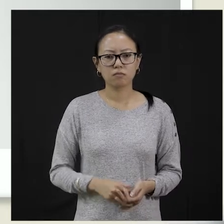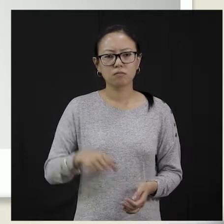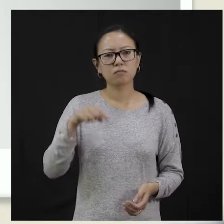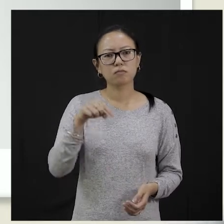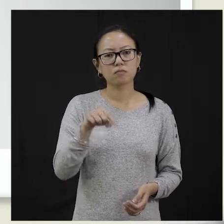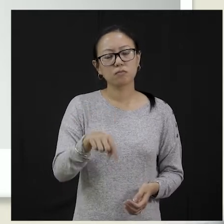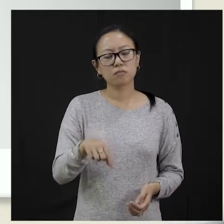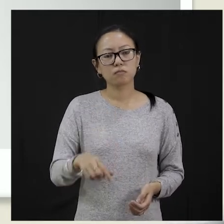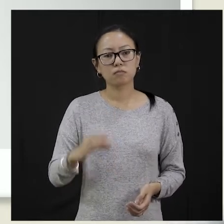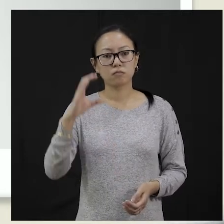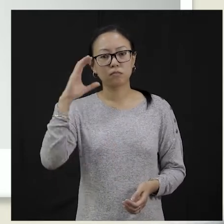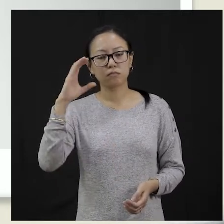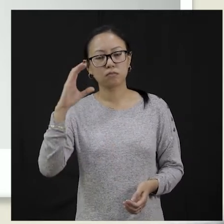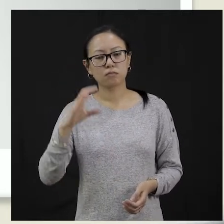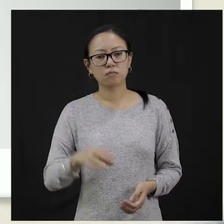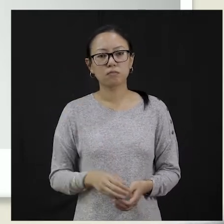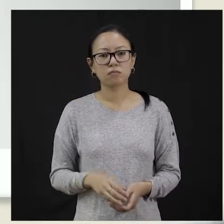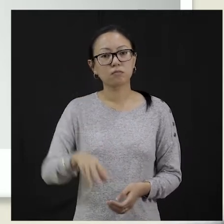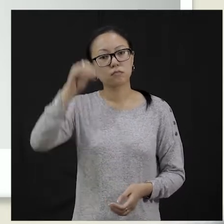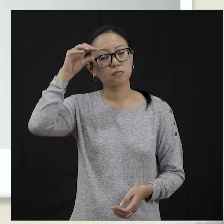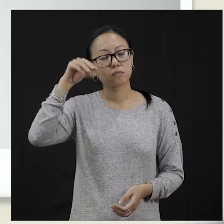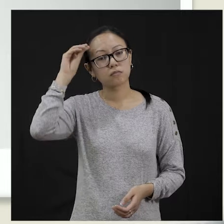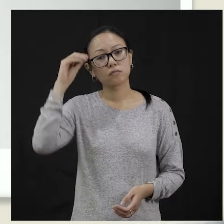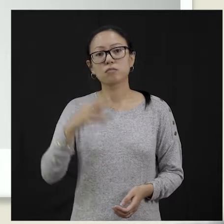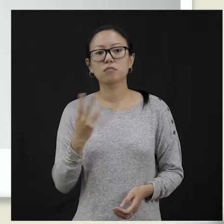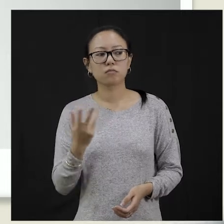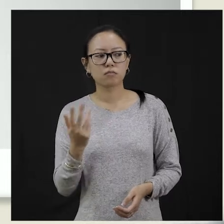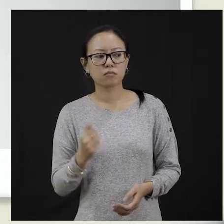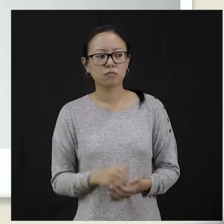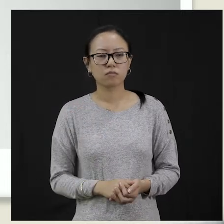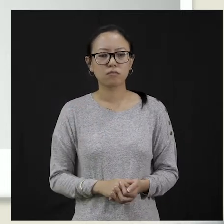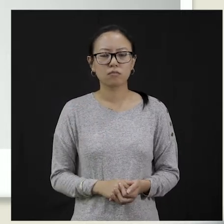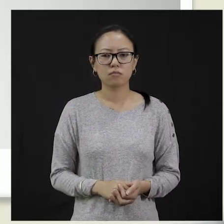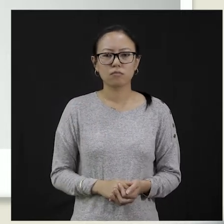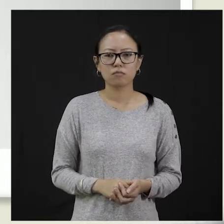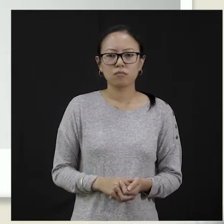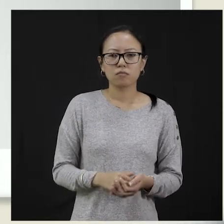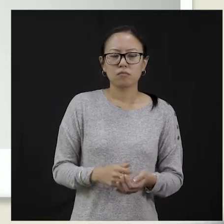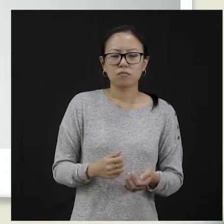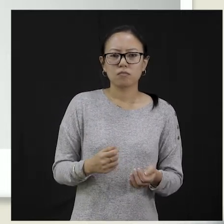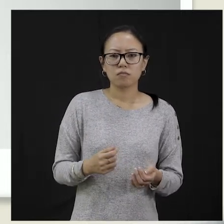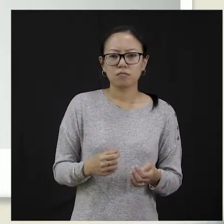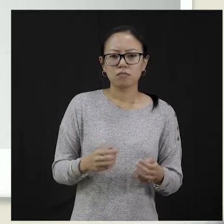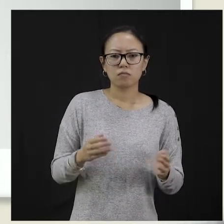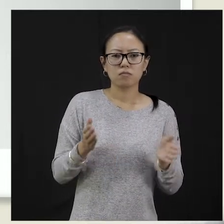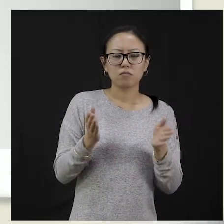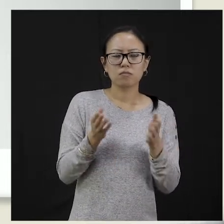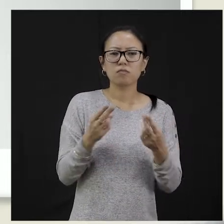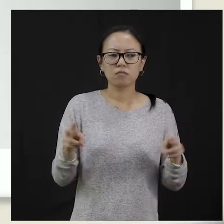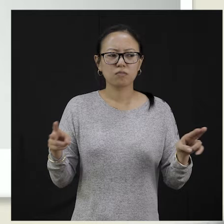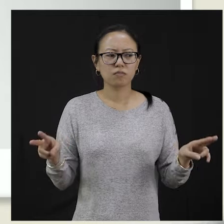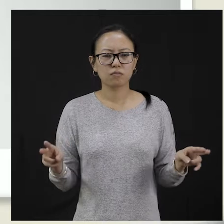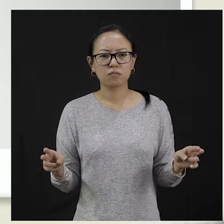to recognize a spatial relationship. Okay? Then you have to learn how